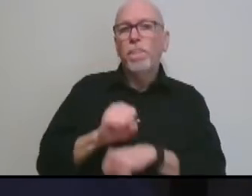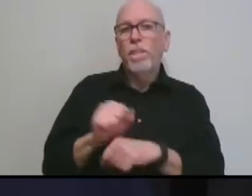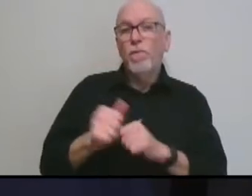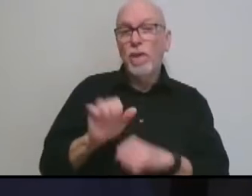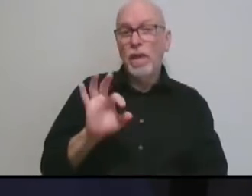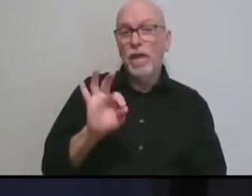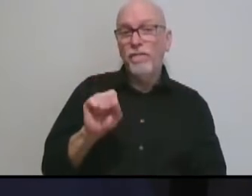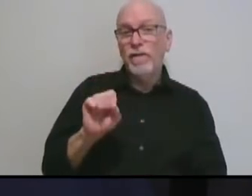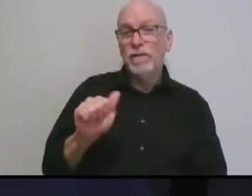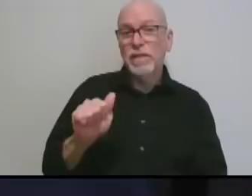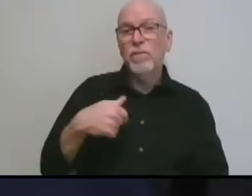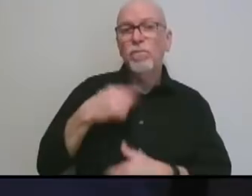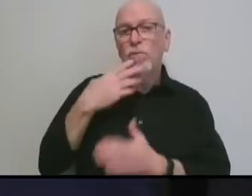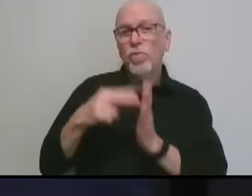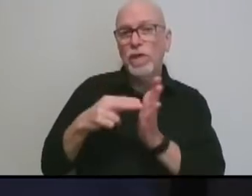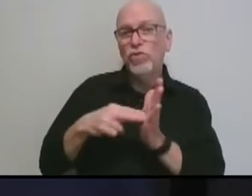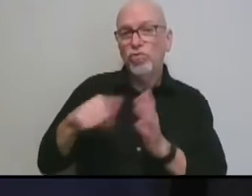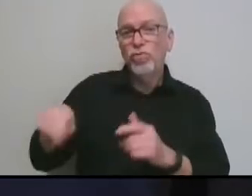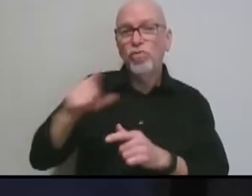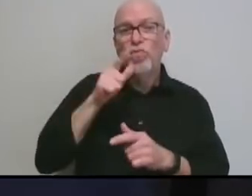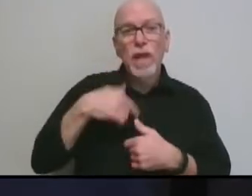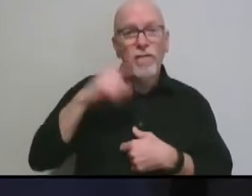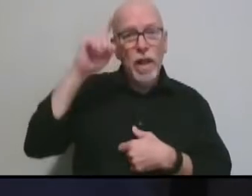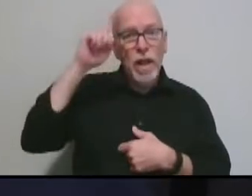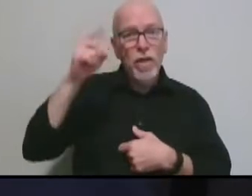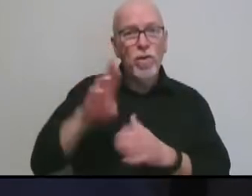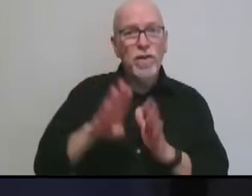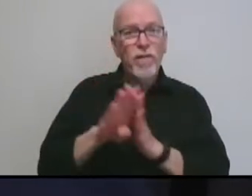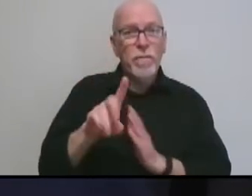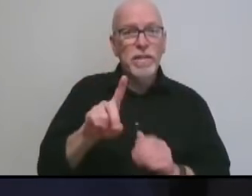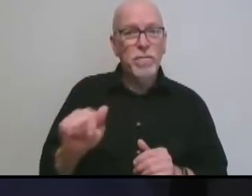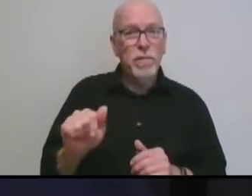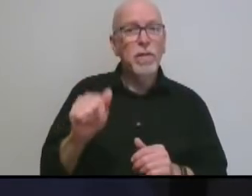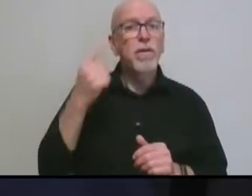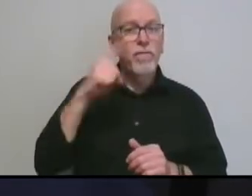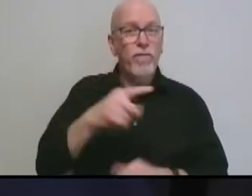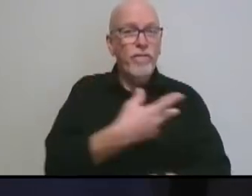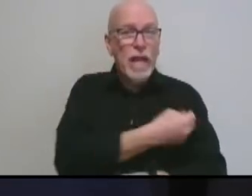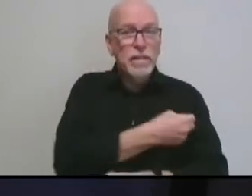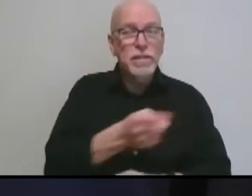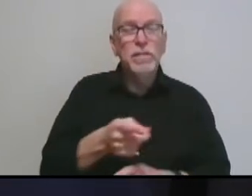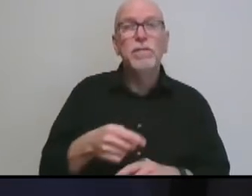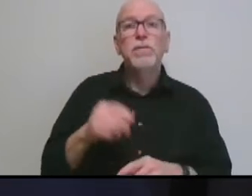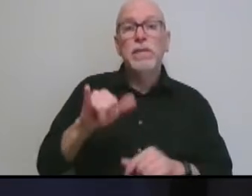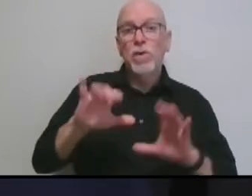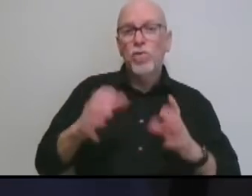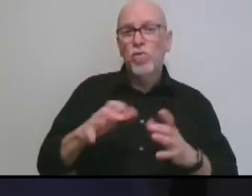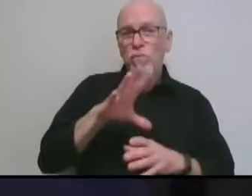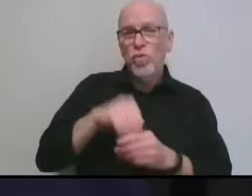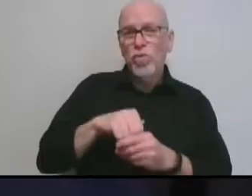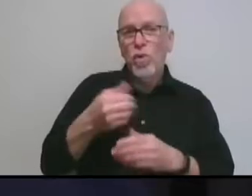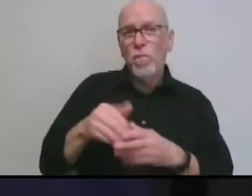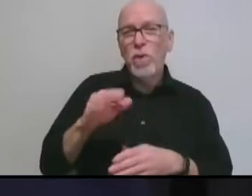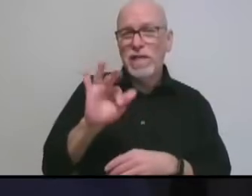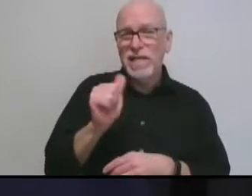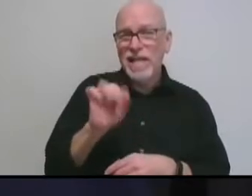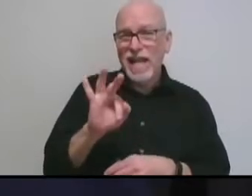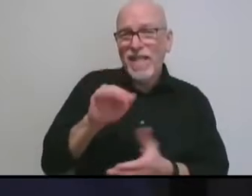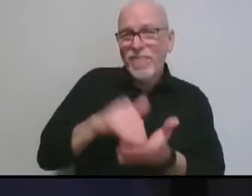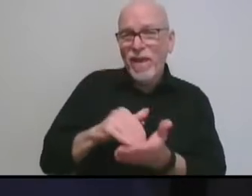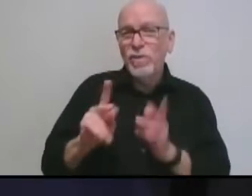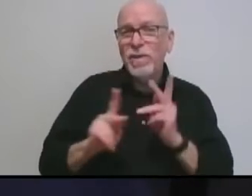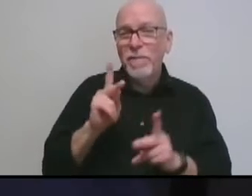FSSA to register Hoosiers with intellectual or developmental disabilities for a vaccine, and this group includes nearly 19,000 people,